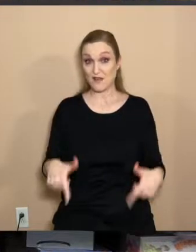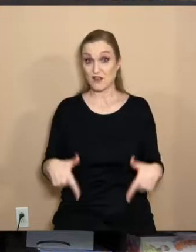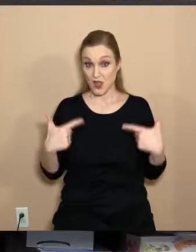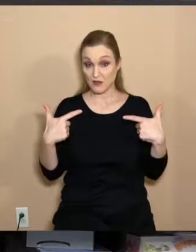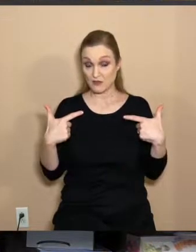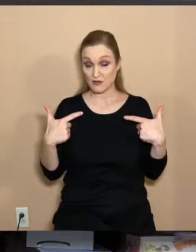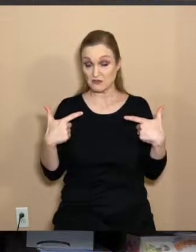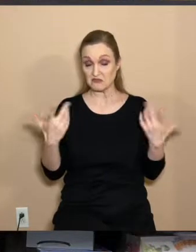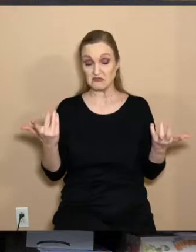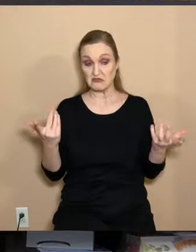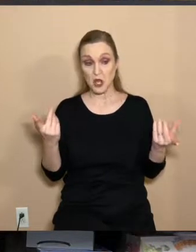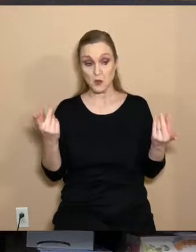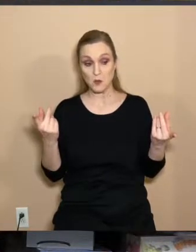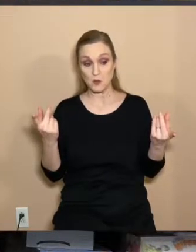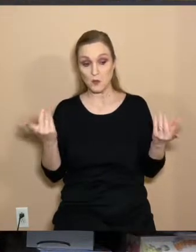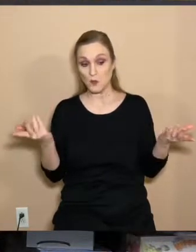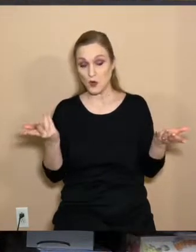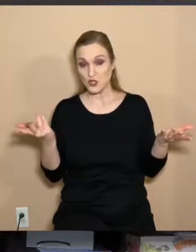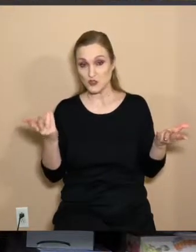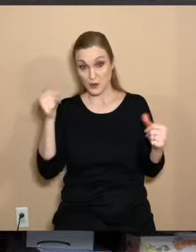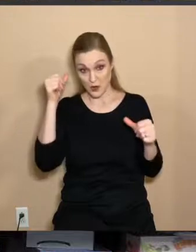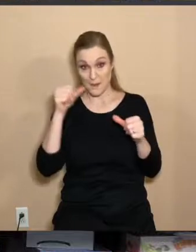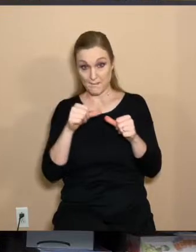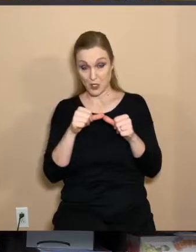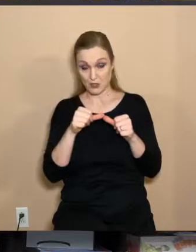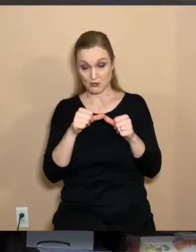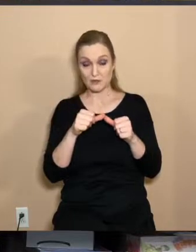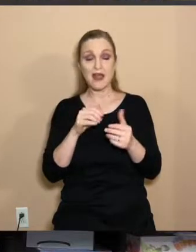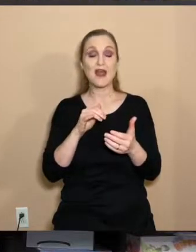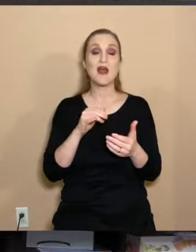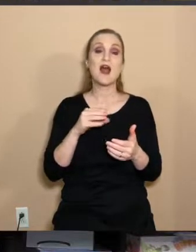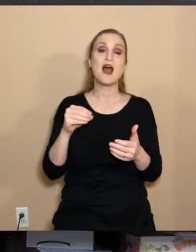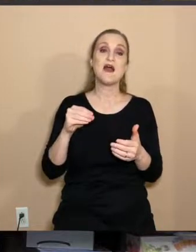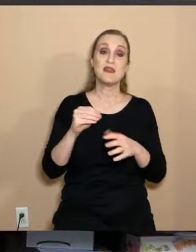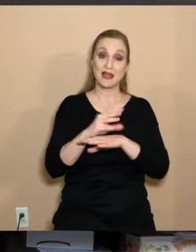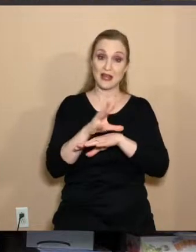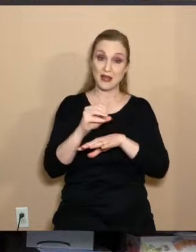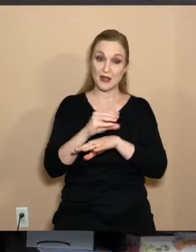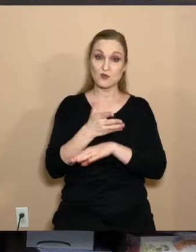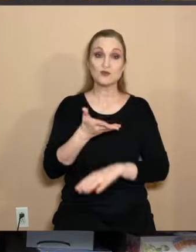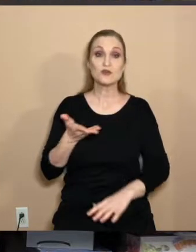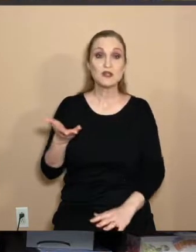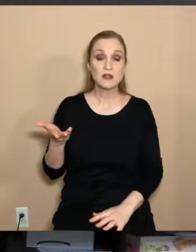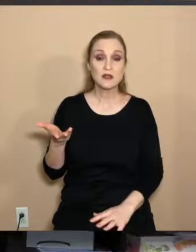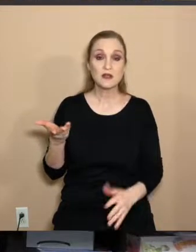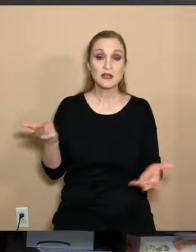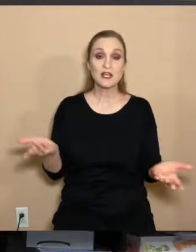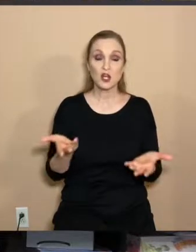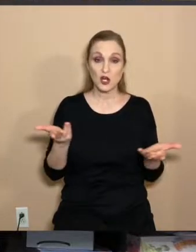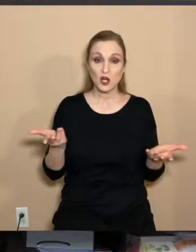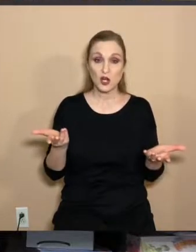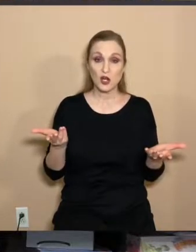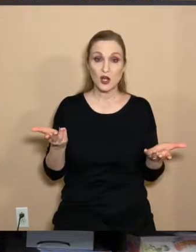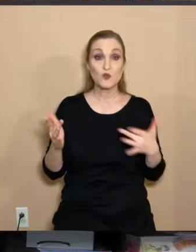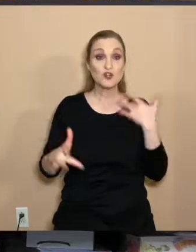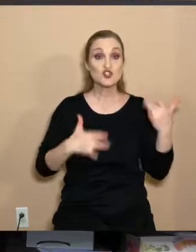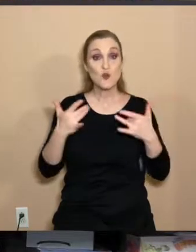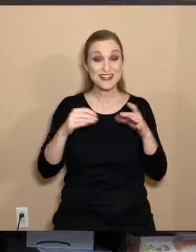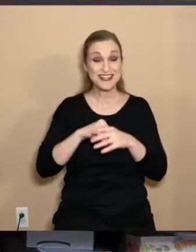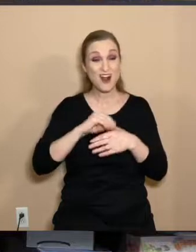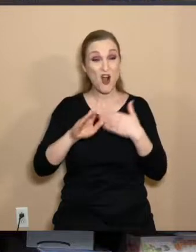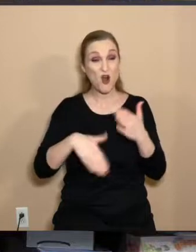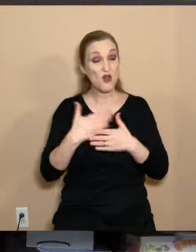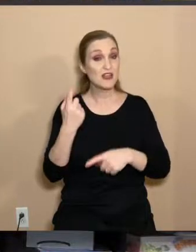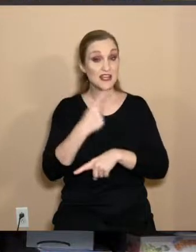What should we keep in mind? And the instruction here is that rejoice in all the days that